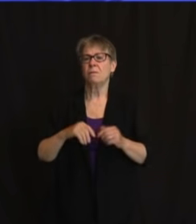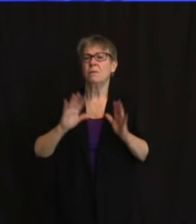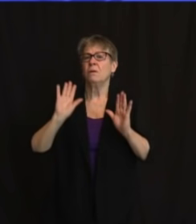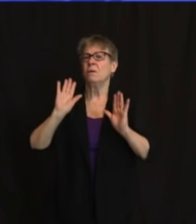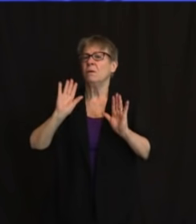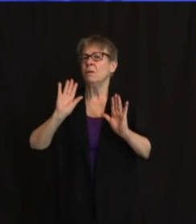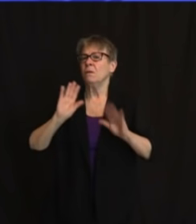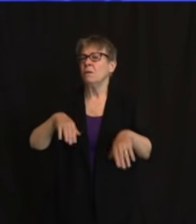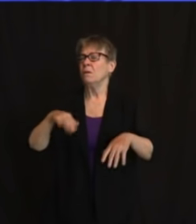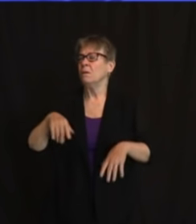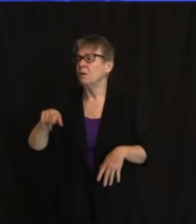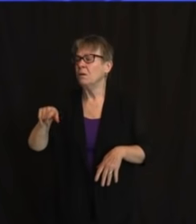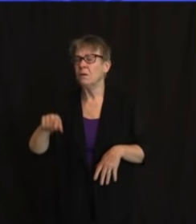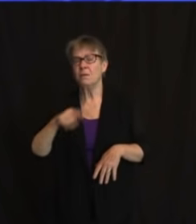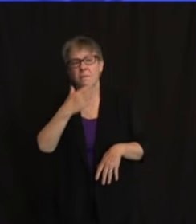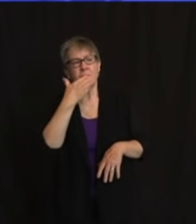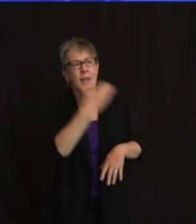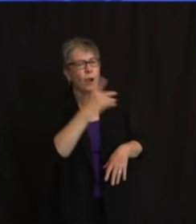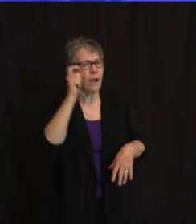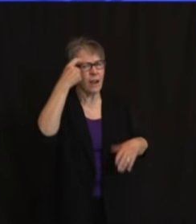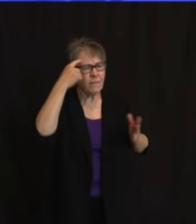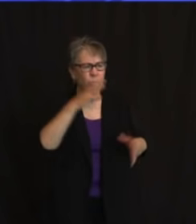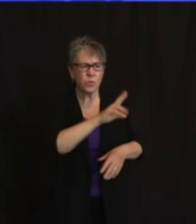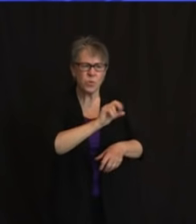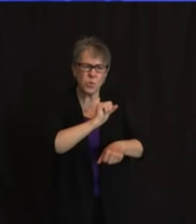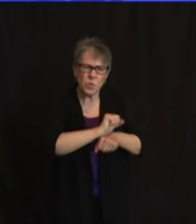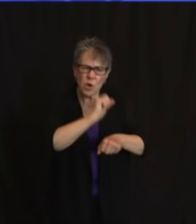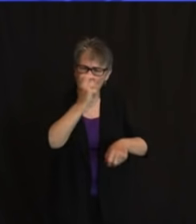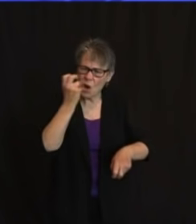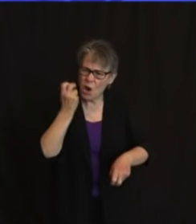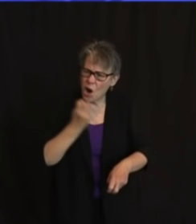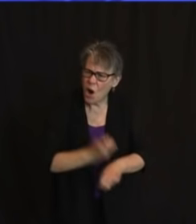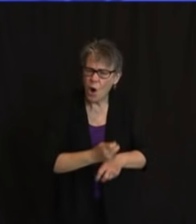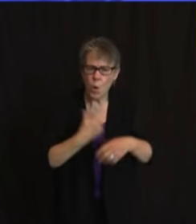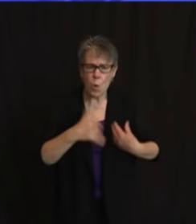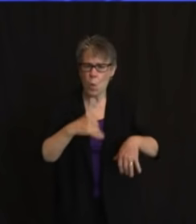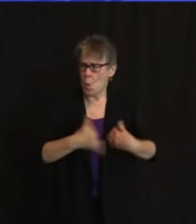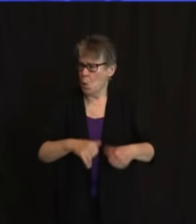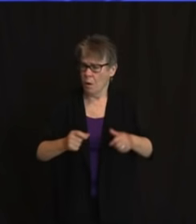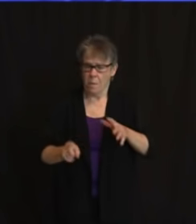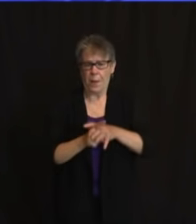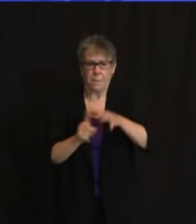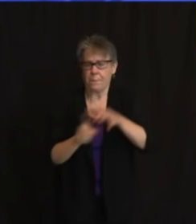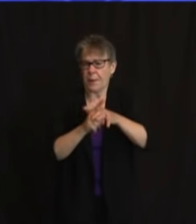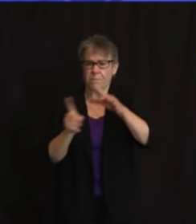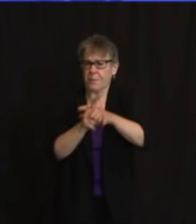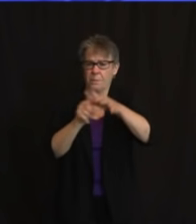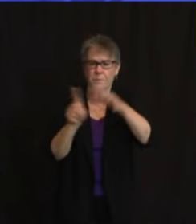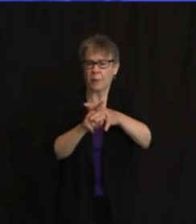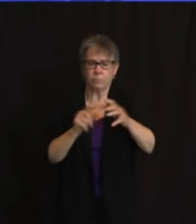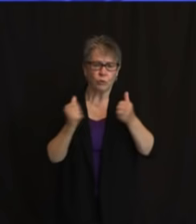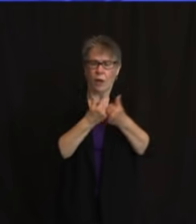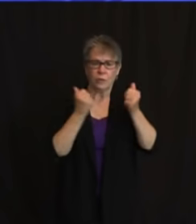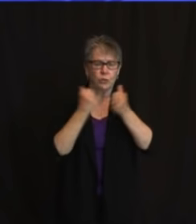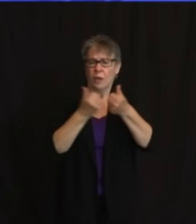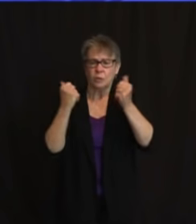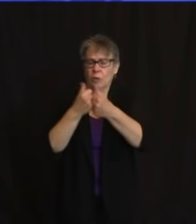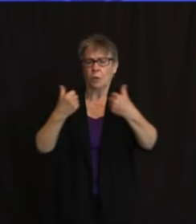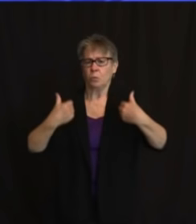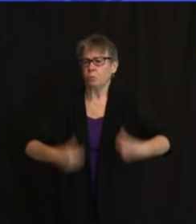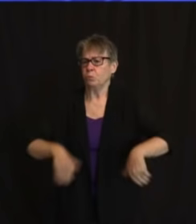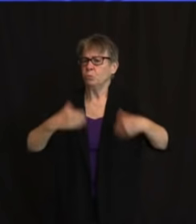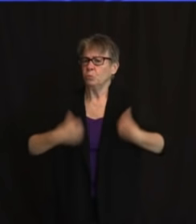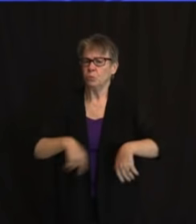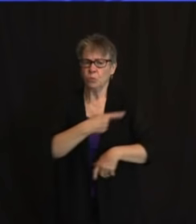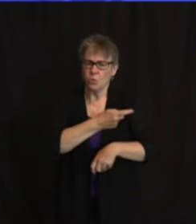uncharted waters, facing the kinds of decisions and challenges we never imagined, and you continue, Governor, to make those tough choices to protect New Jersey